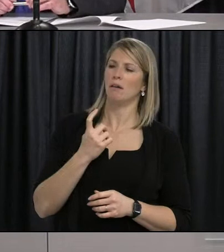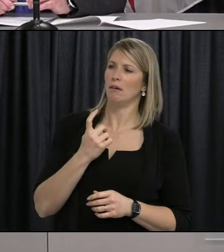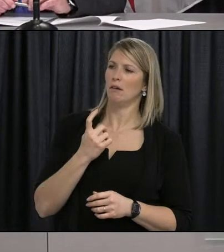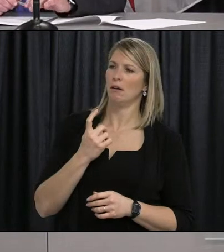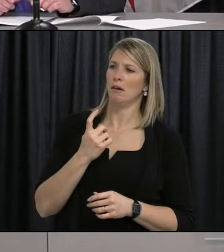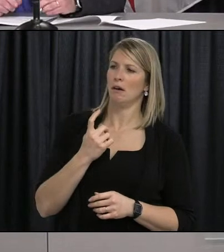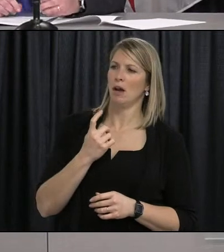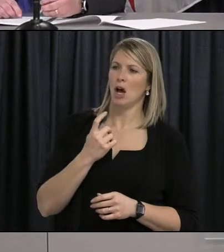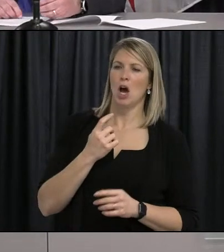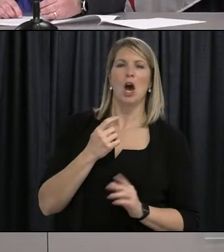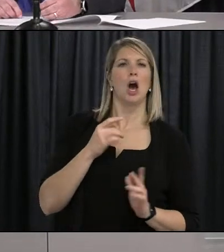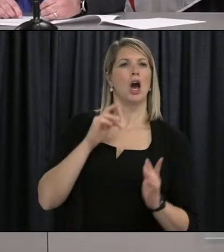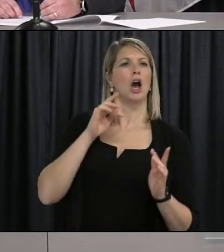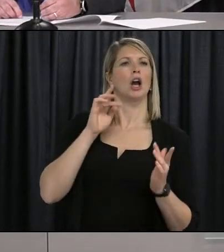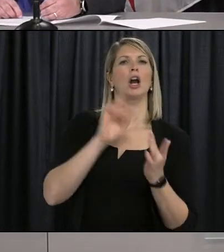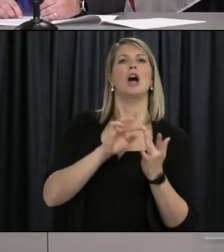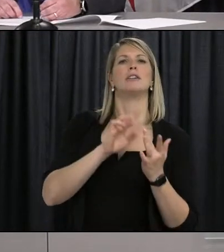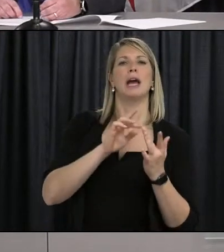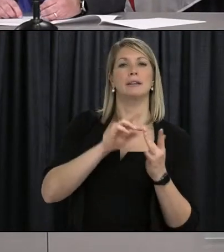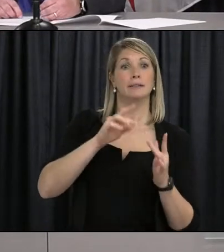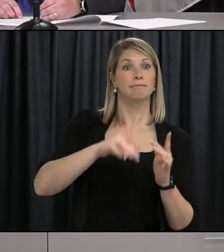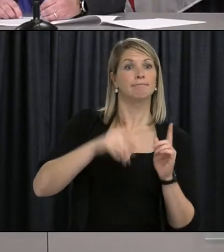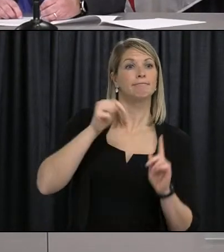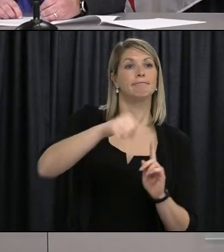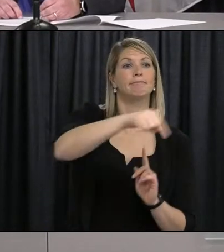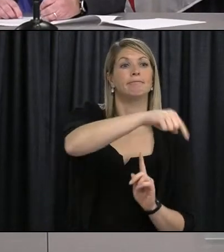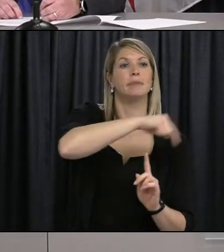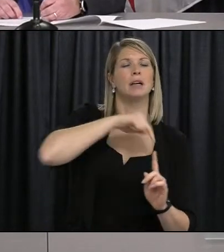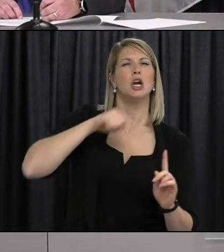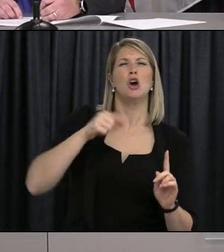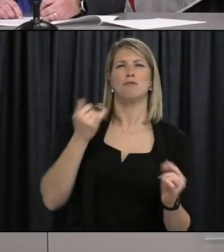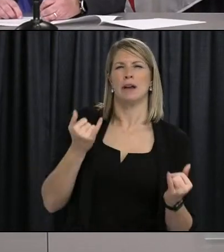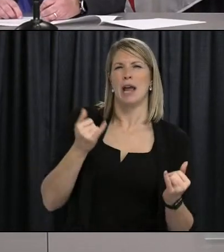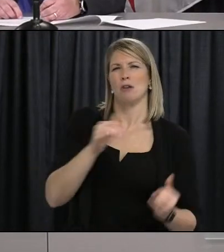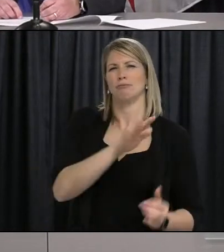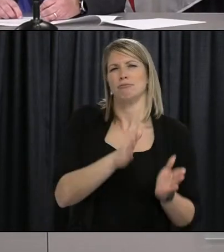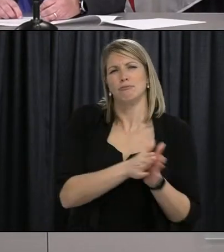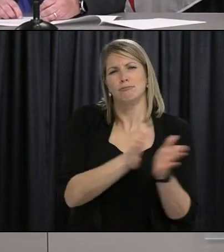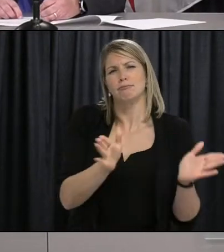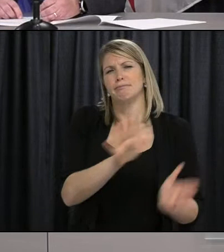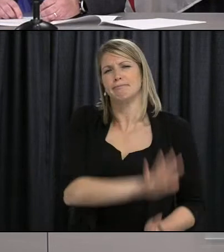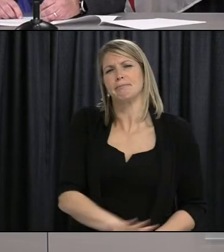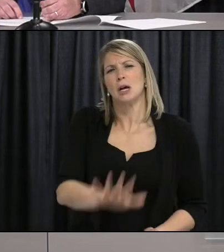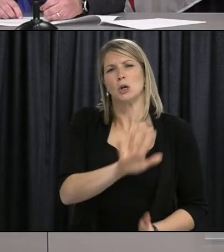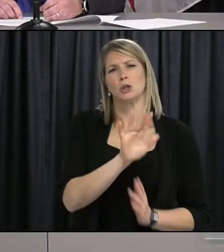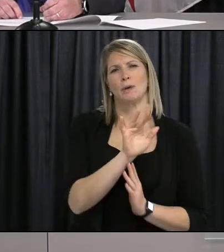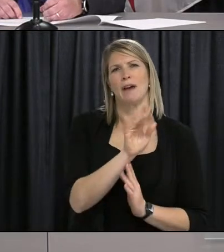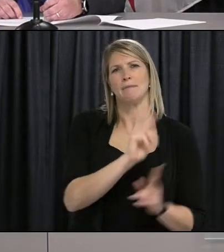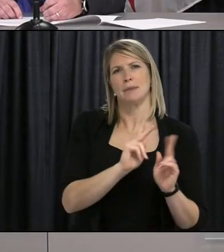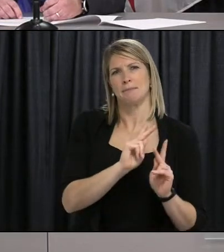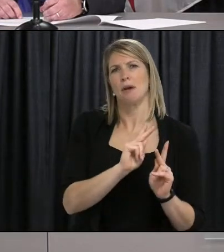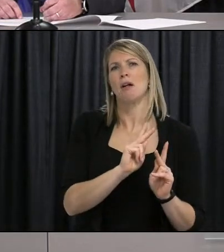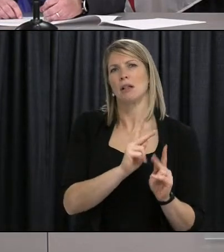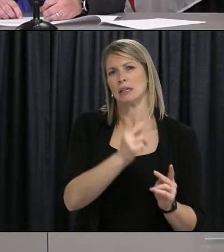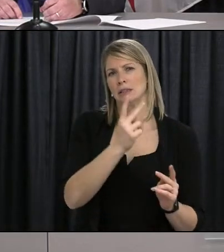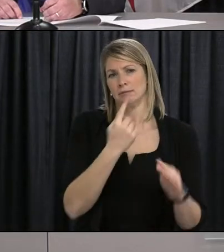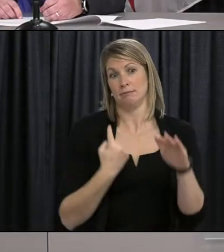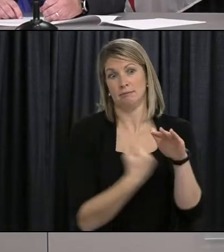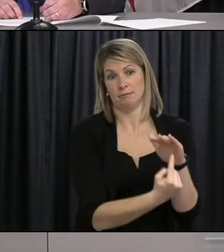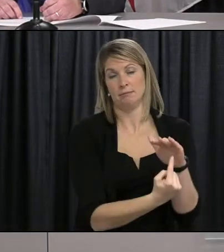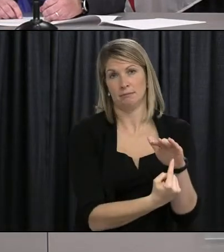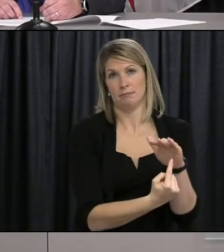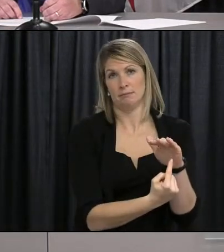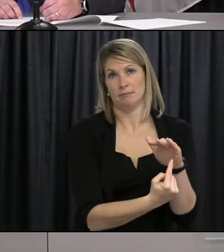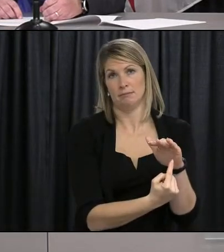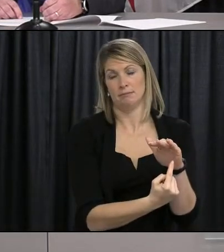additional 20 to 25 people in Deer Lake who are having to isolate, you're having to do contact tracing. As these new cases come online,